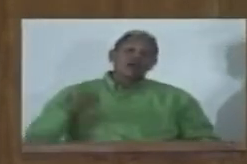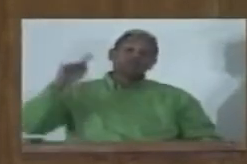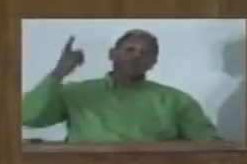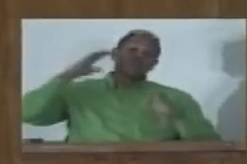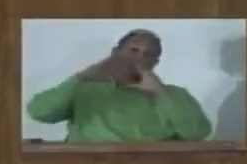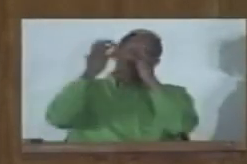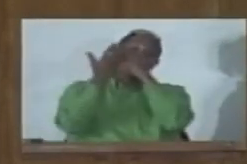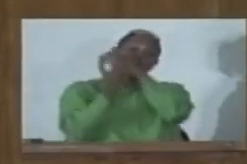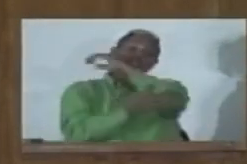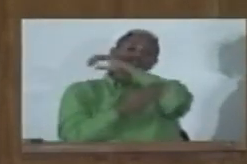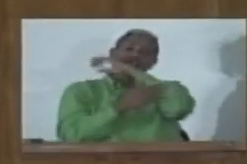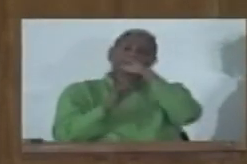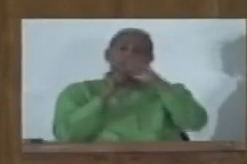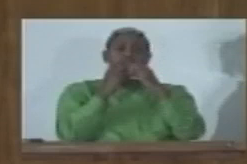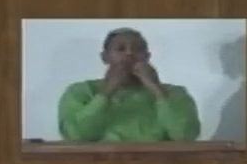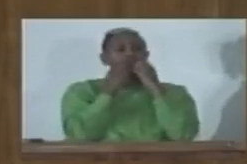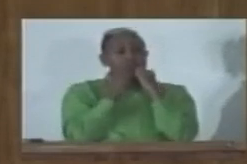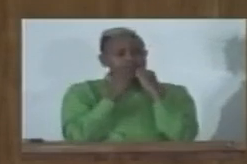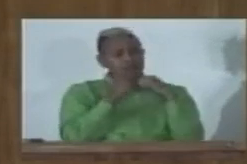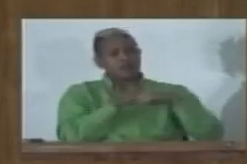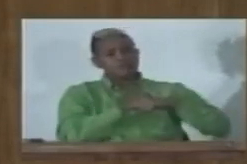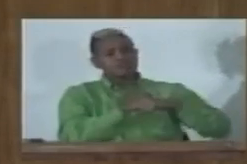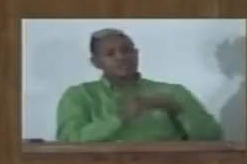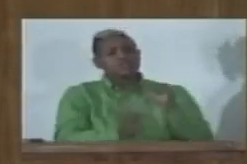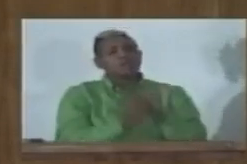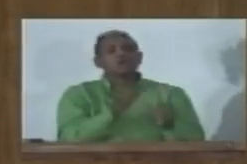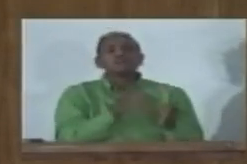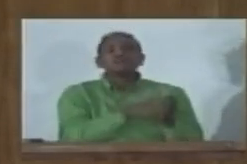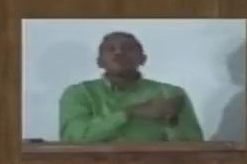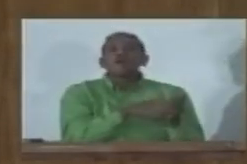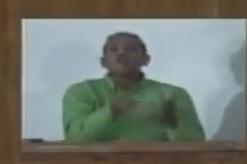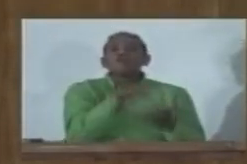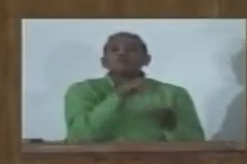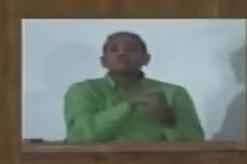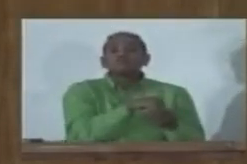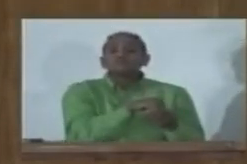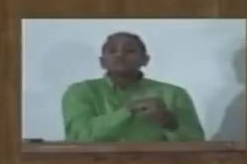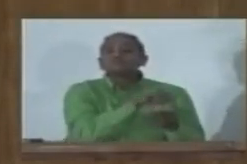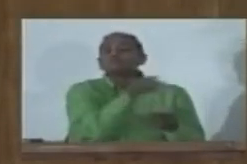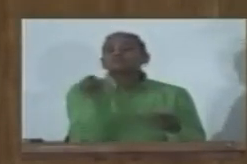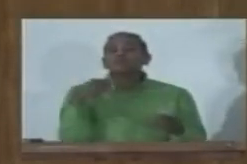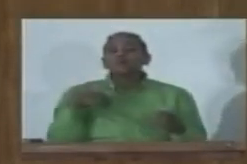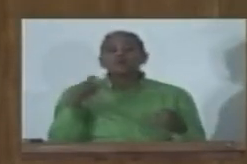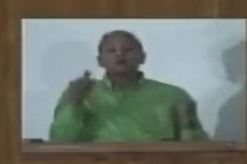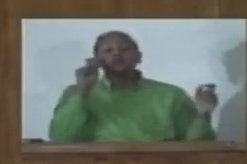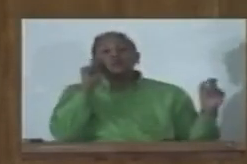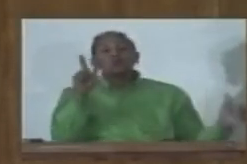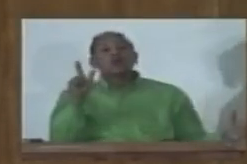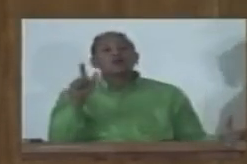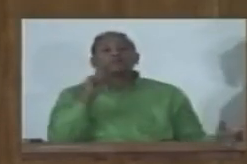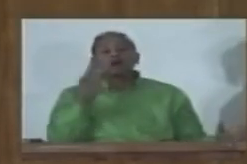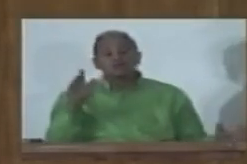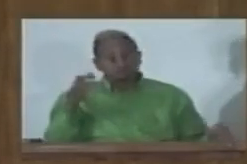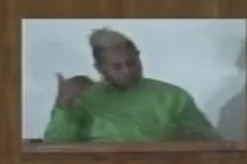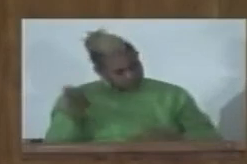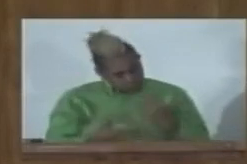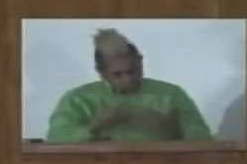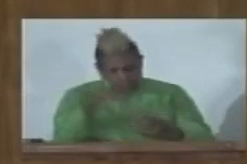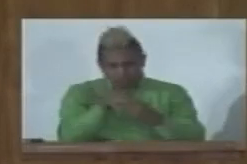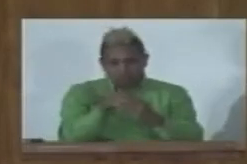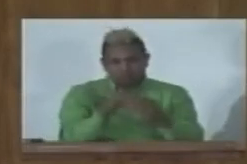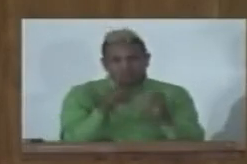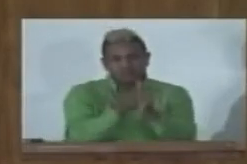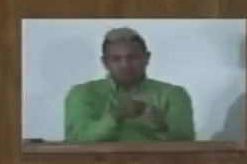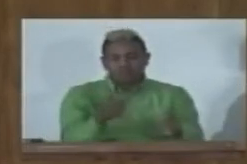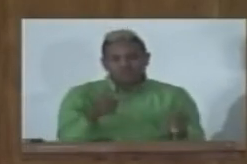state cares and protects the most vulnerable among them. We must wake up and get on board.